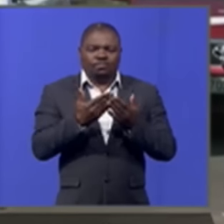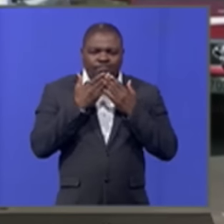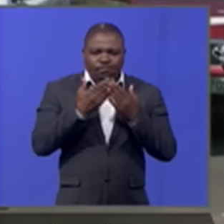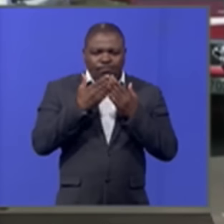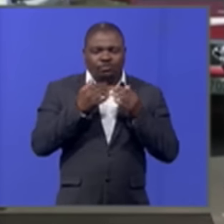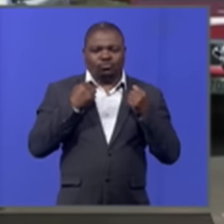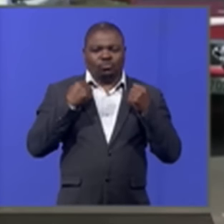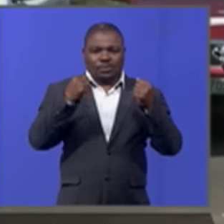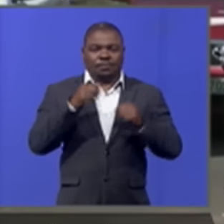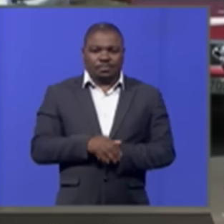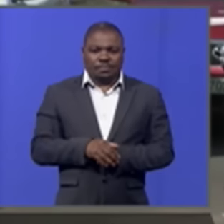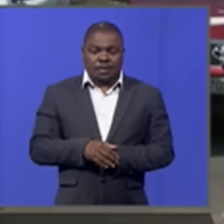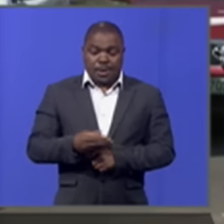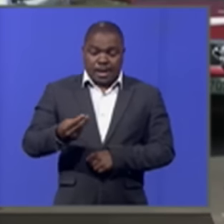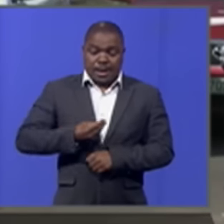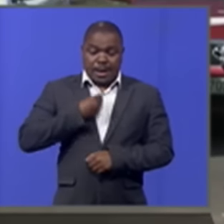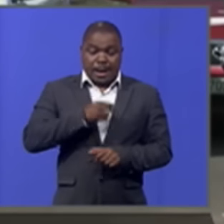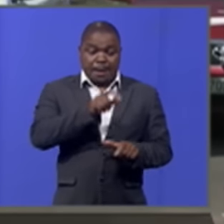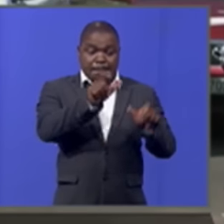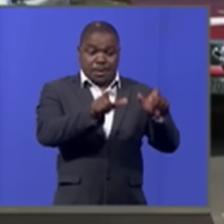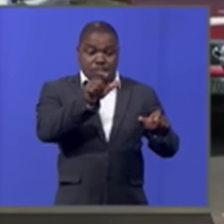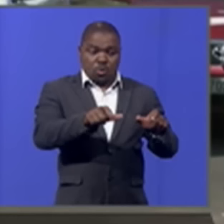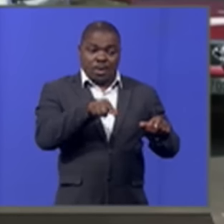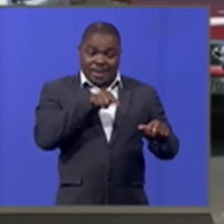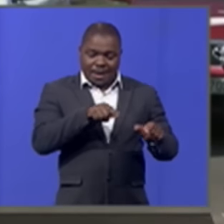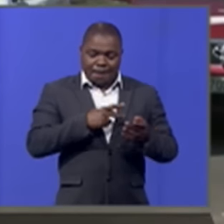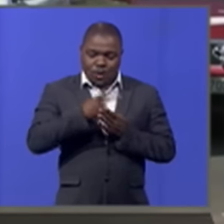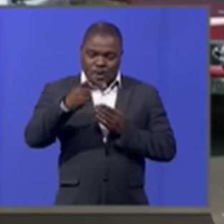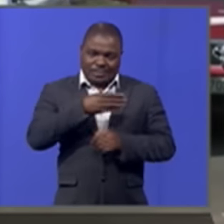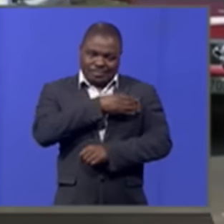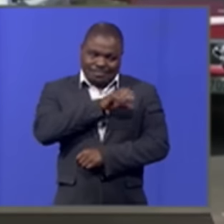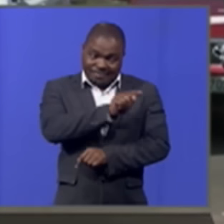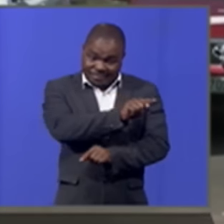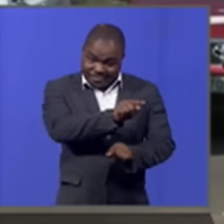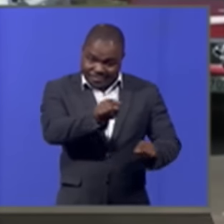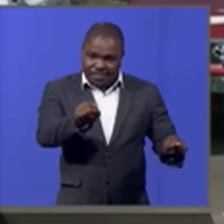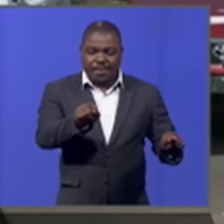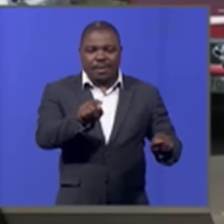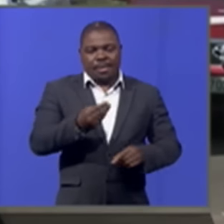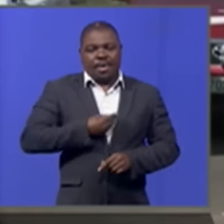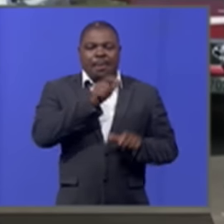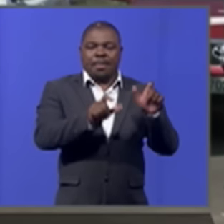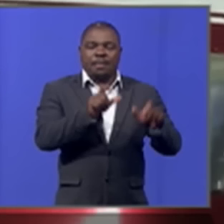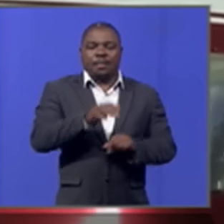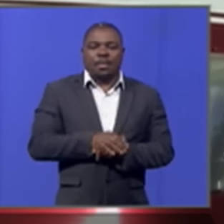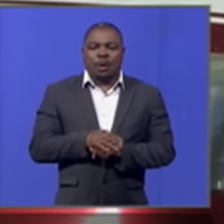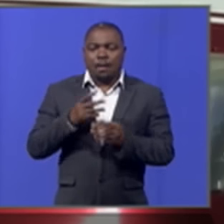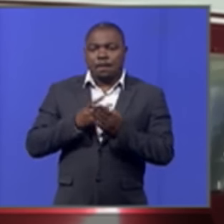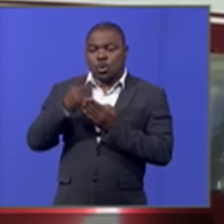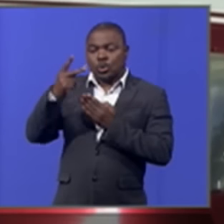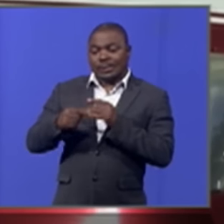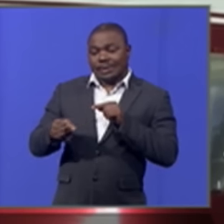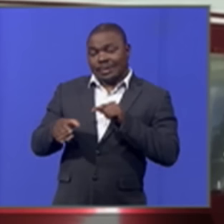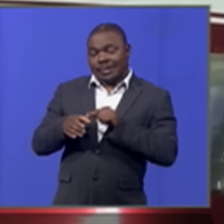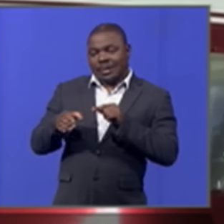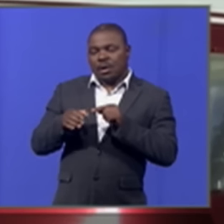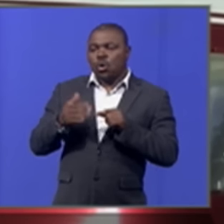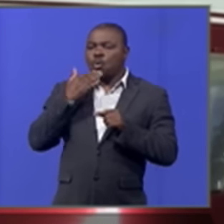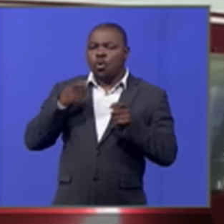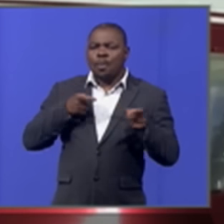people a project that empowers young people. So the project was actually managed